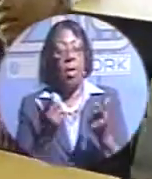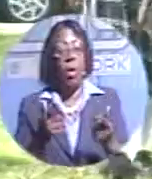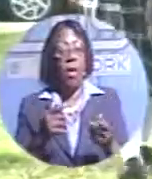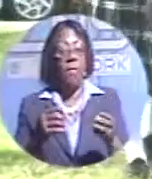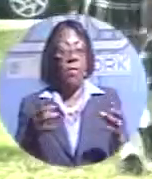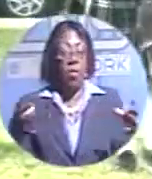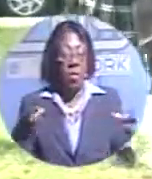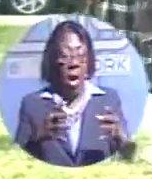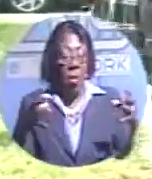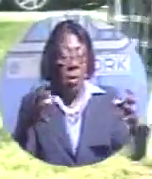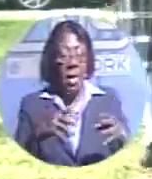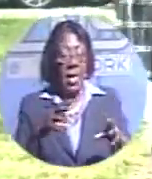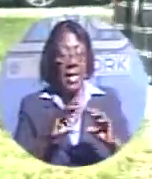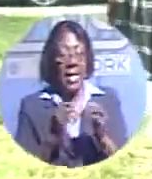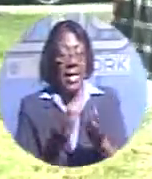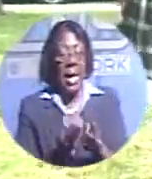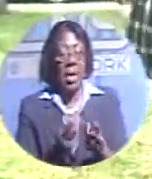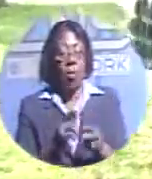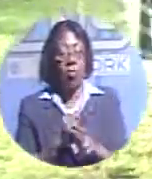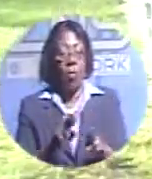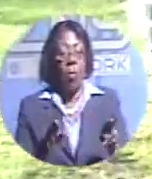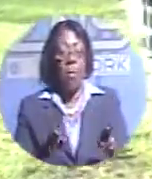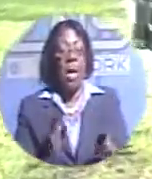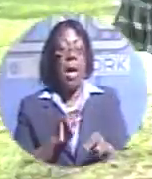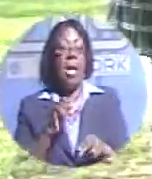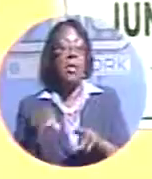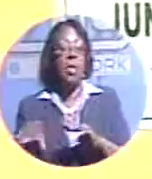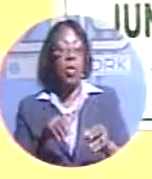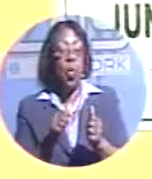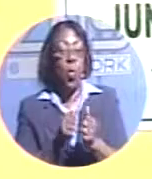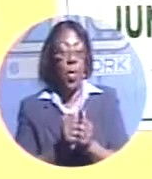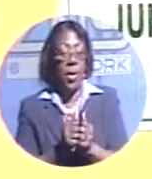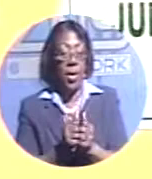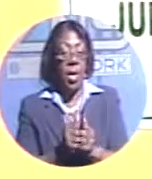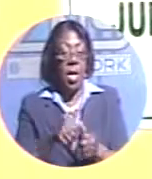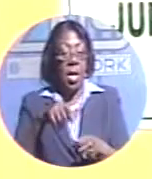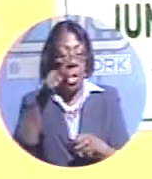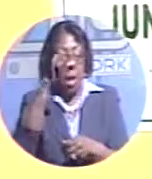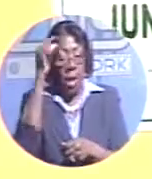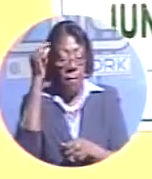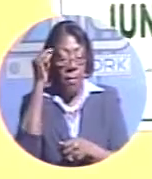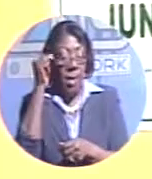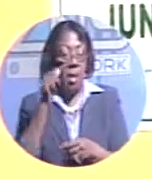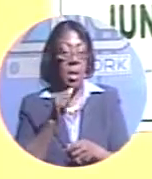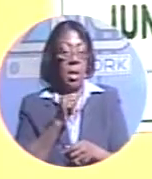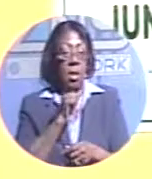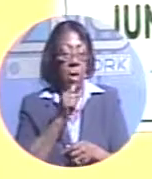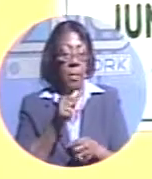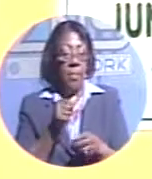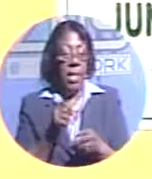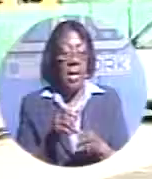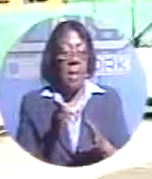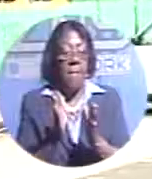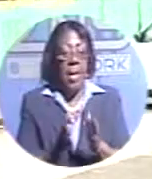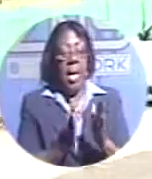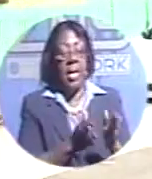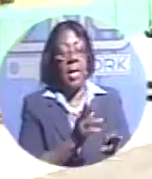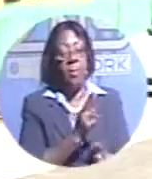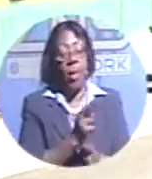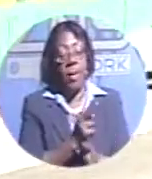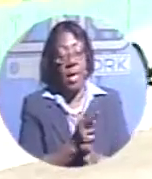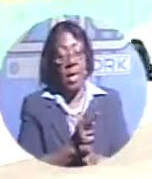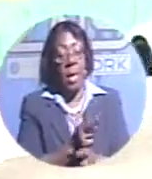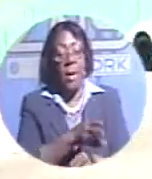to focus on the growing population in southwestern New Providence. While the F&M government built the S.E. McPherson Junior High School, Mr.